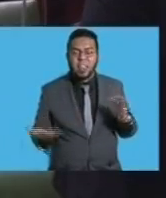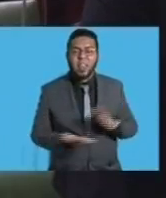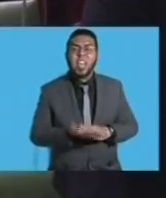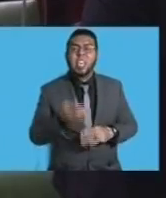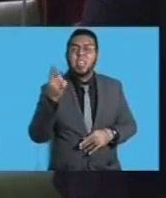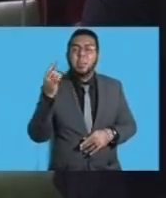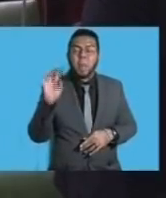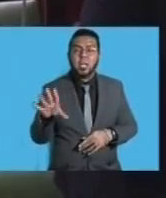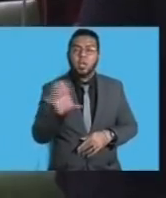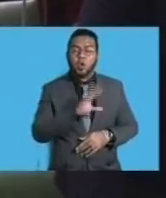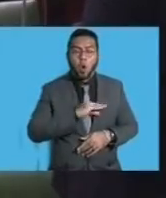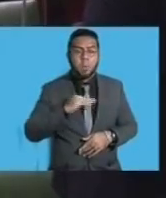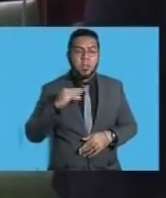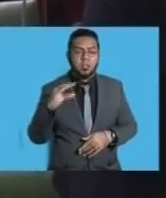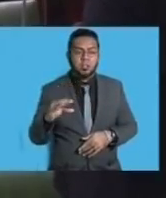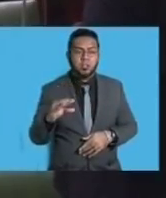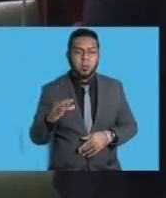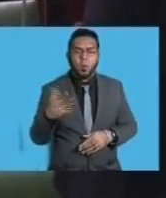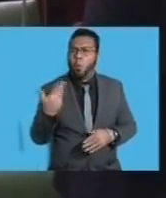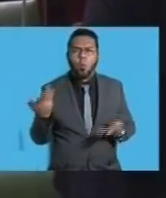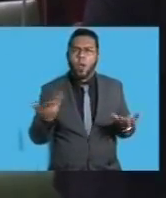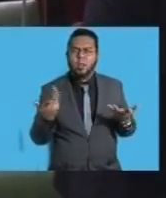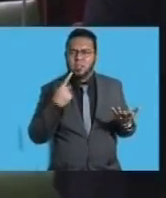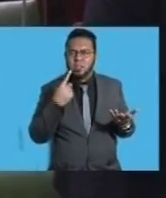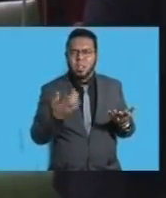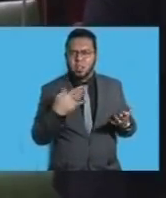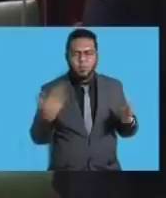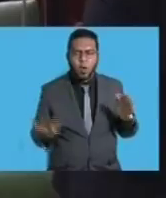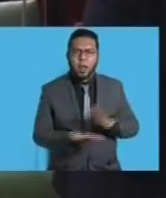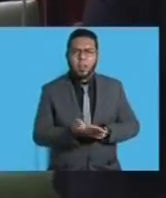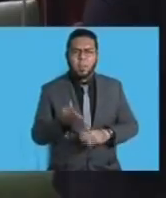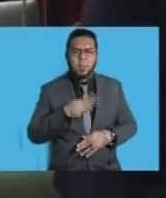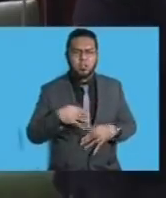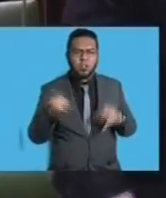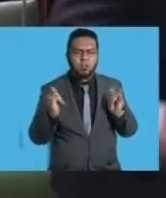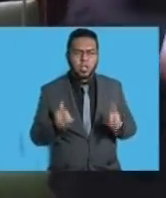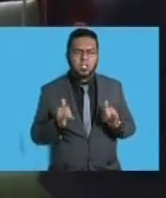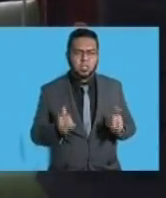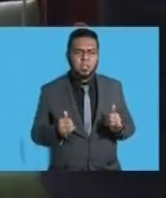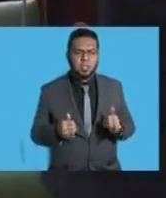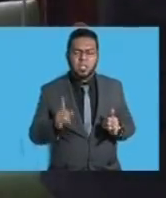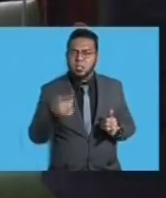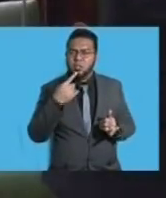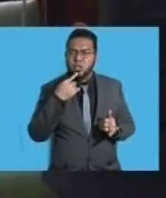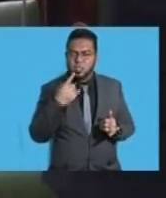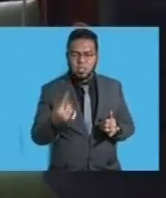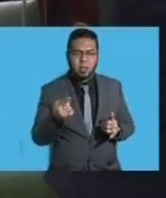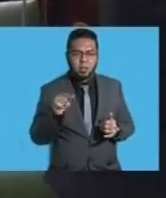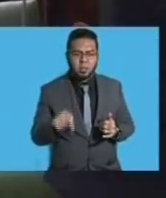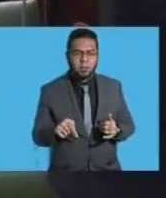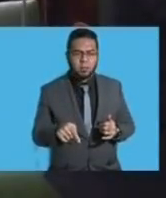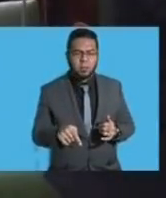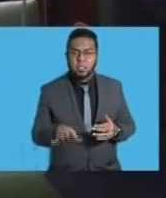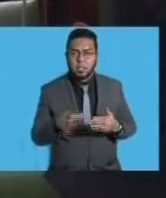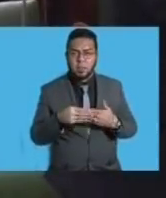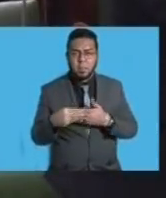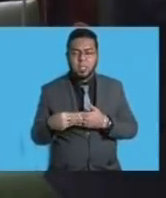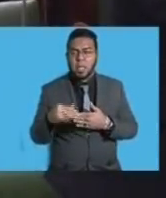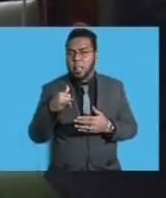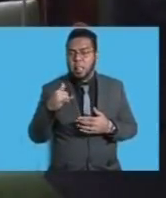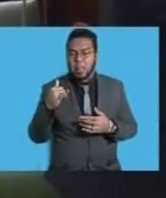commissions. Where does it say it falls under the Ministry of Justice? I didn't say so he just said that, which is misleading